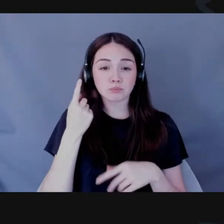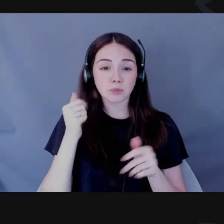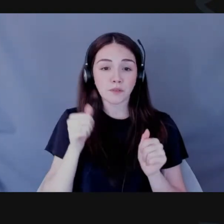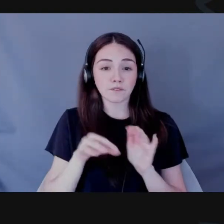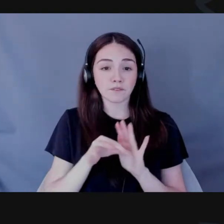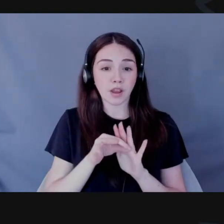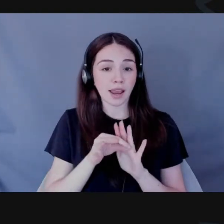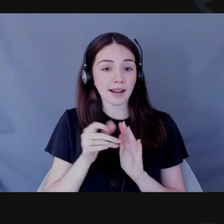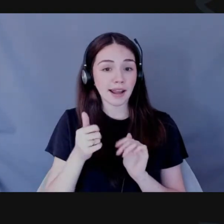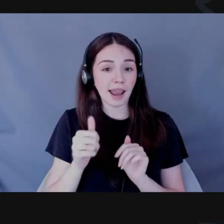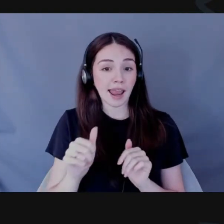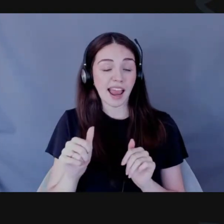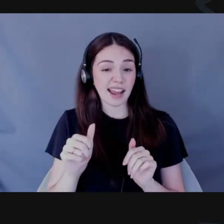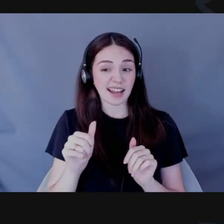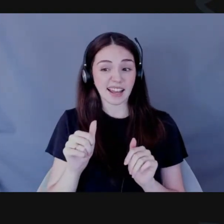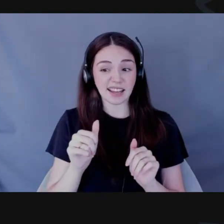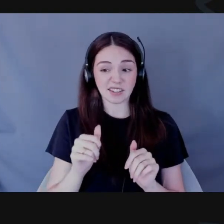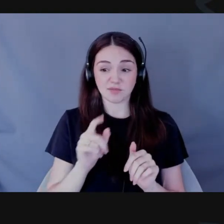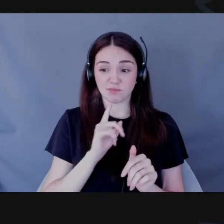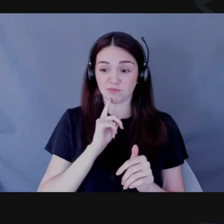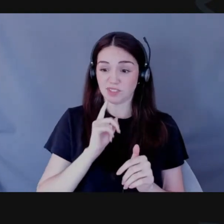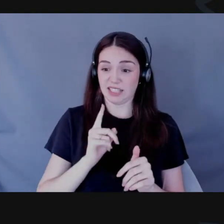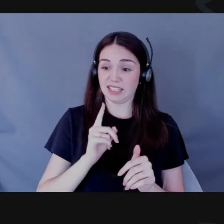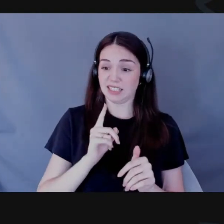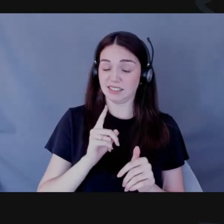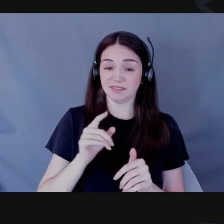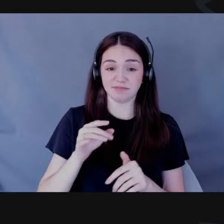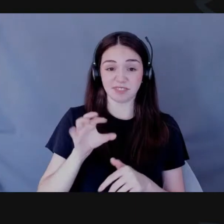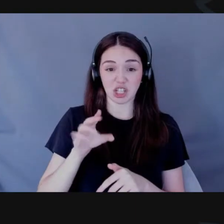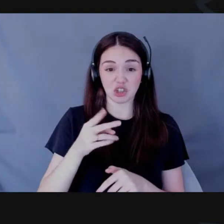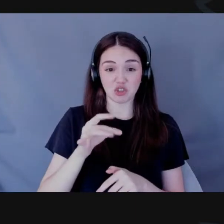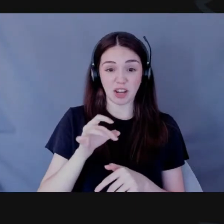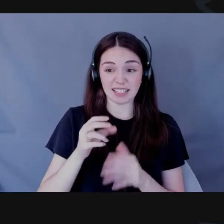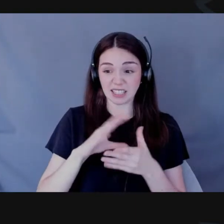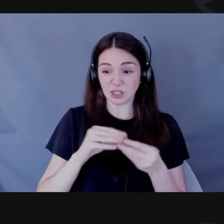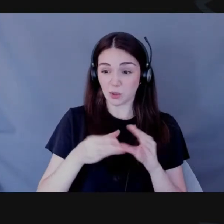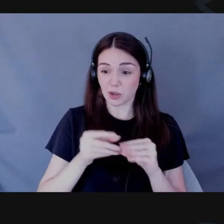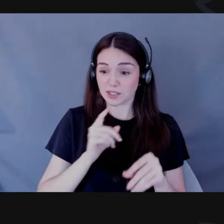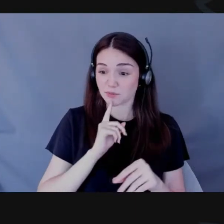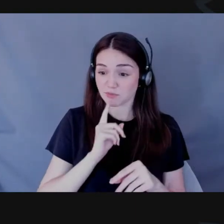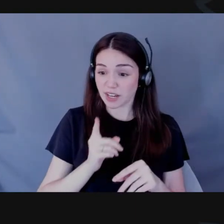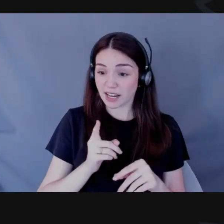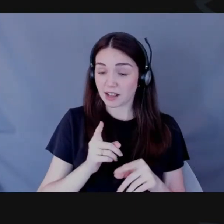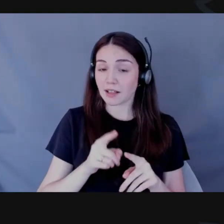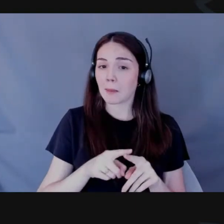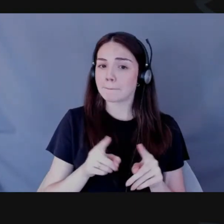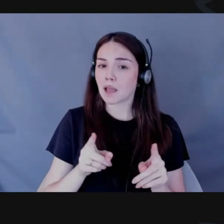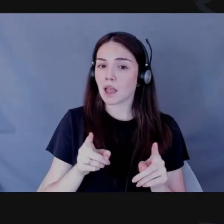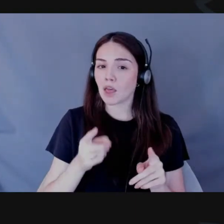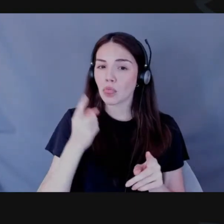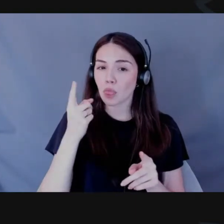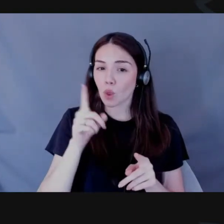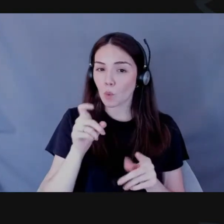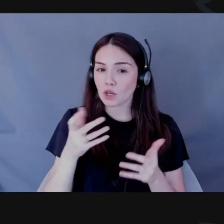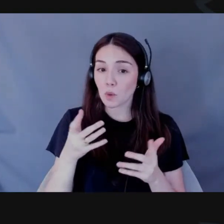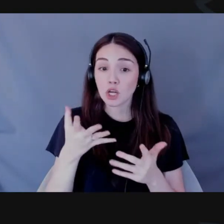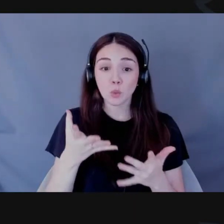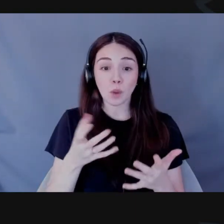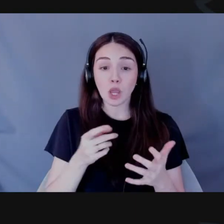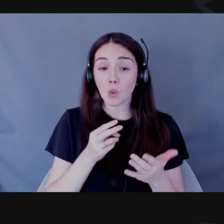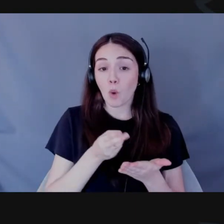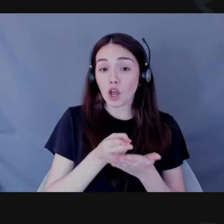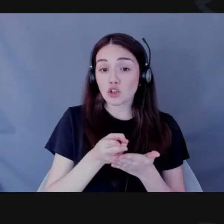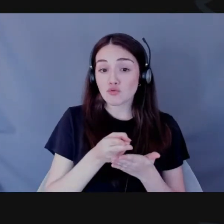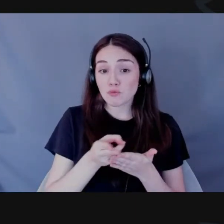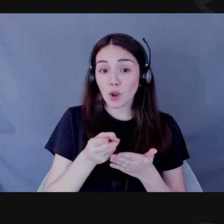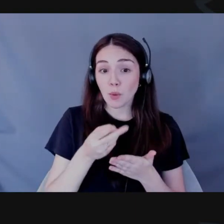reality to the Chessie story. The monster question is, do we really want truth when the mystery is so much